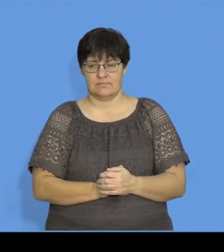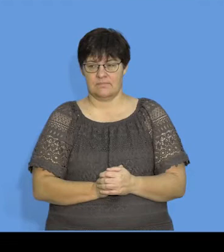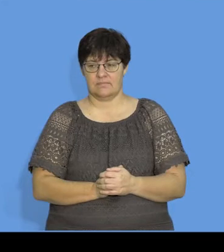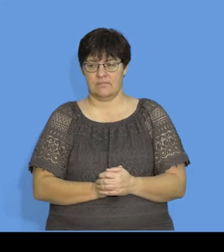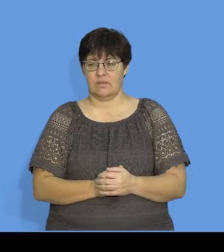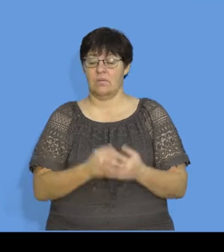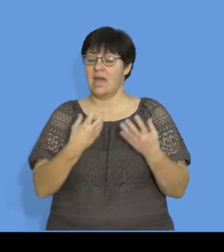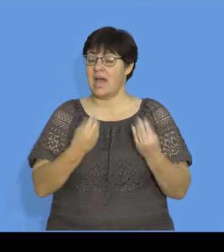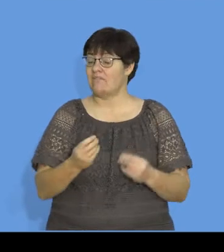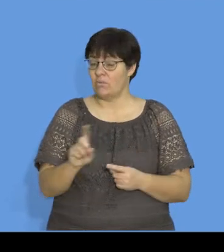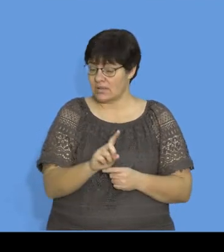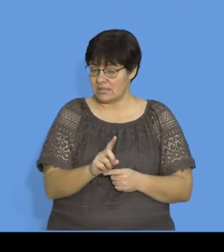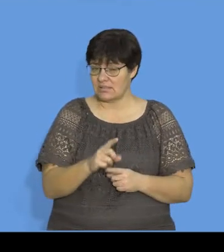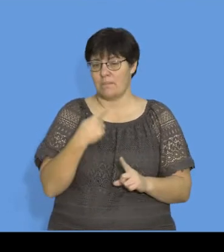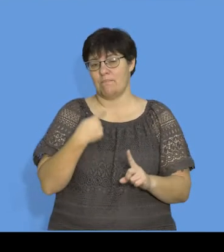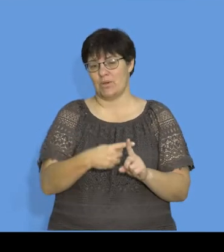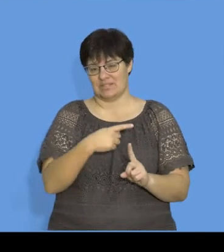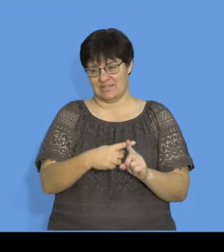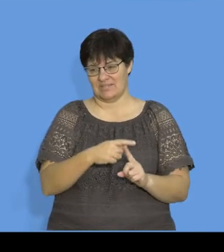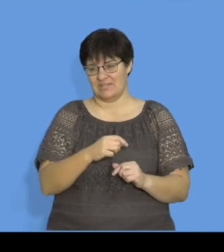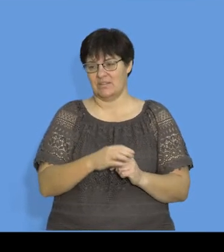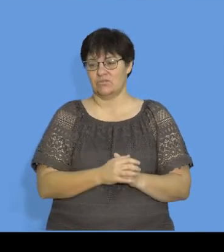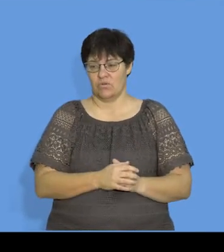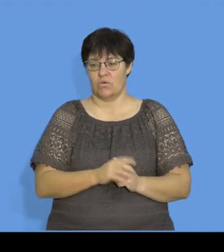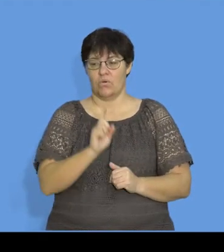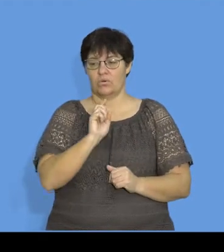But we've got to have it as a positive.